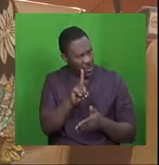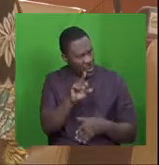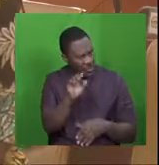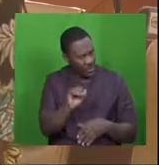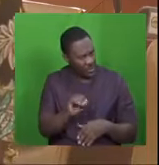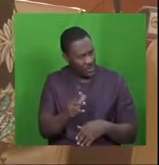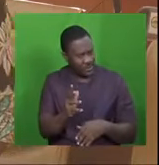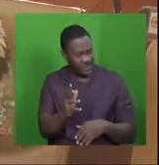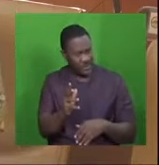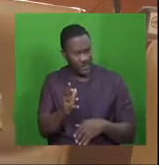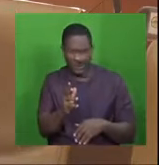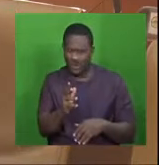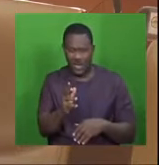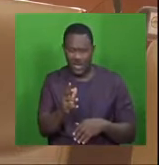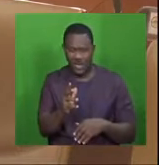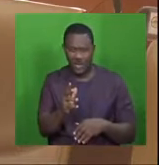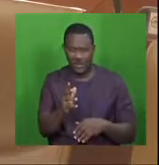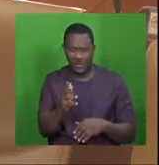he said that